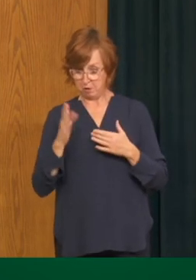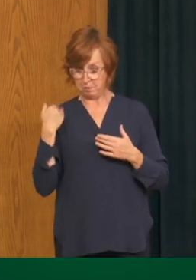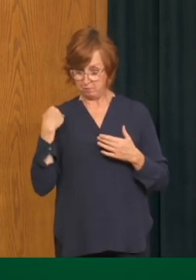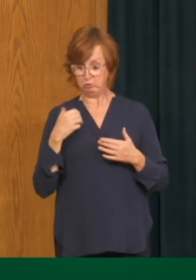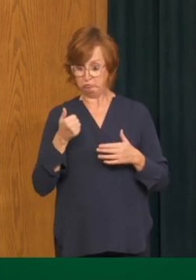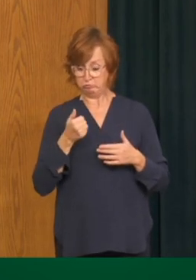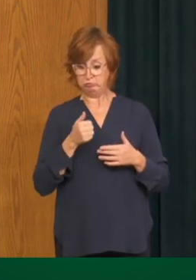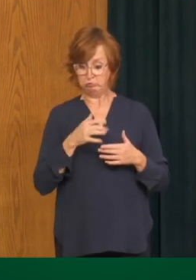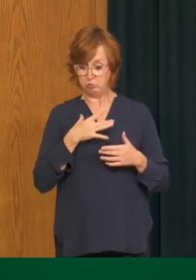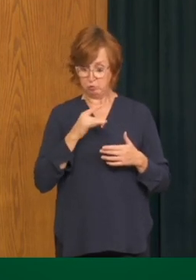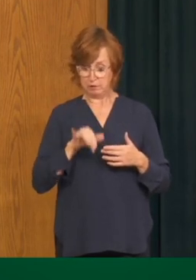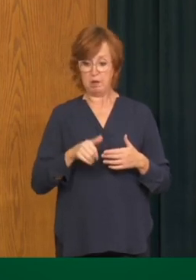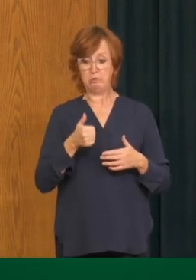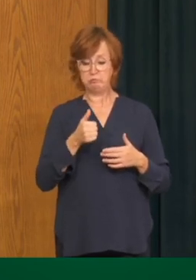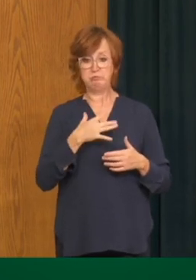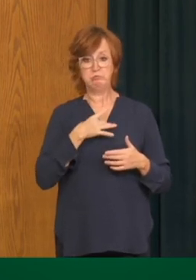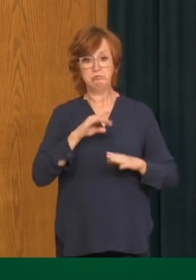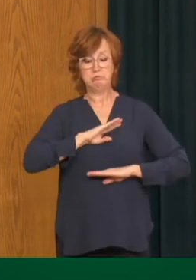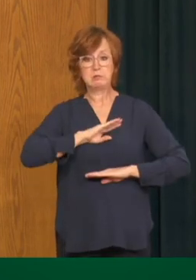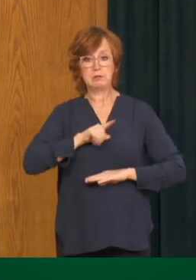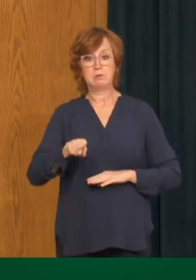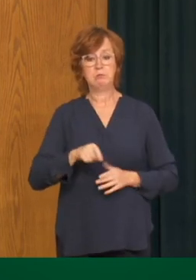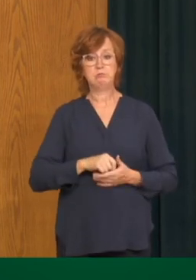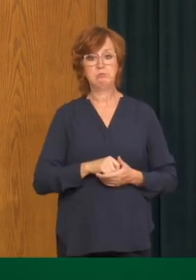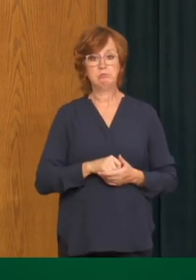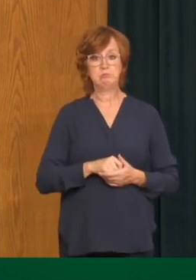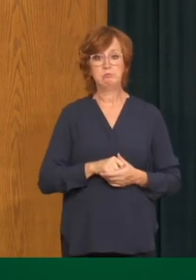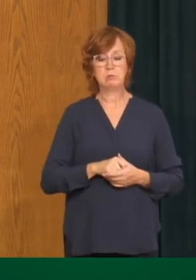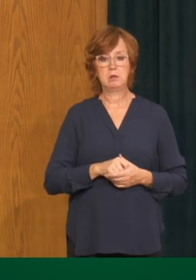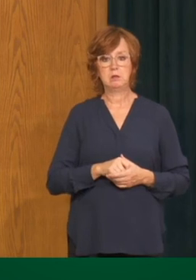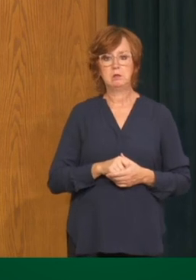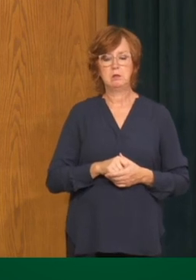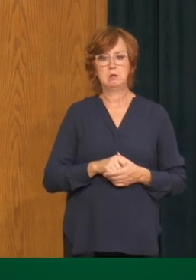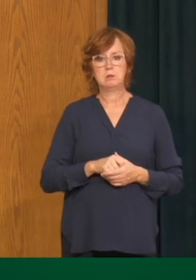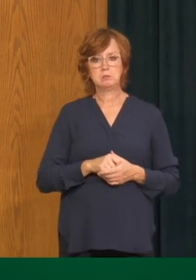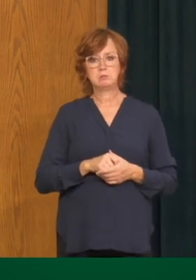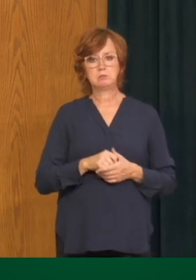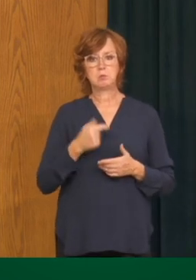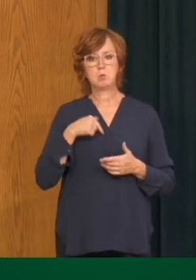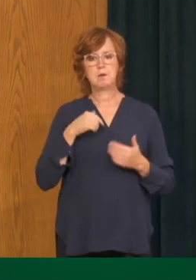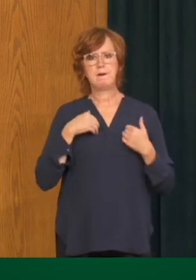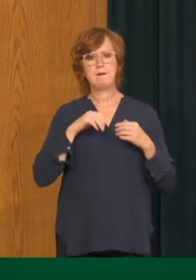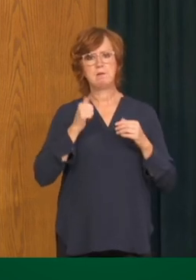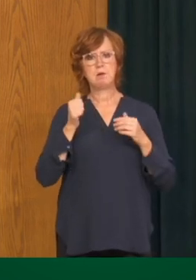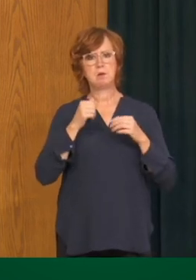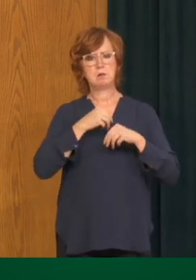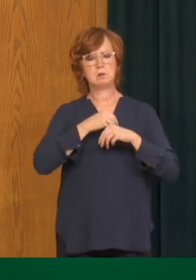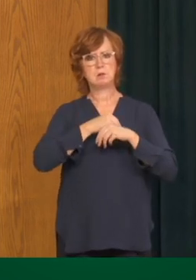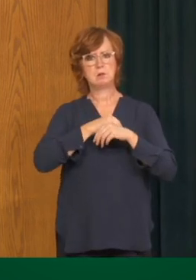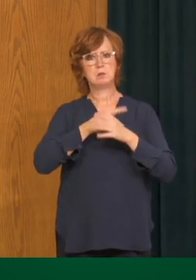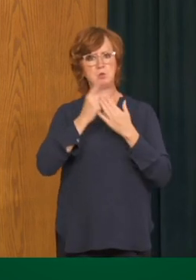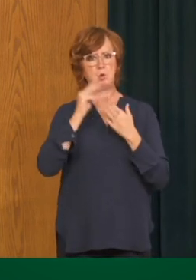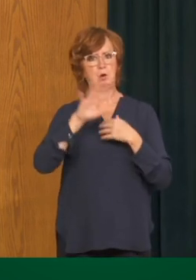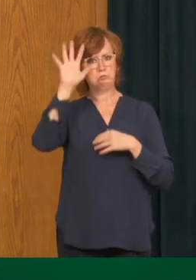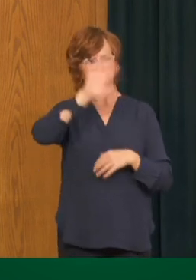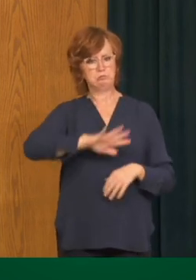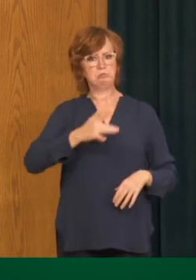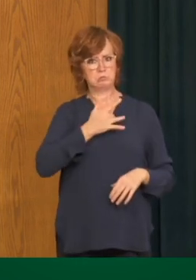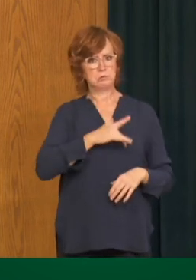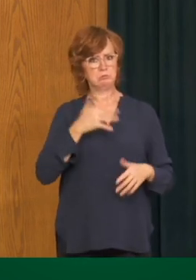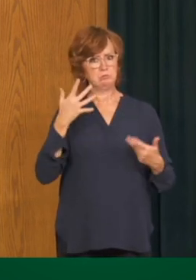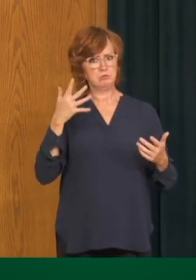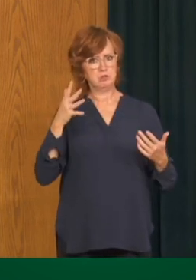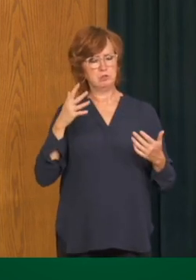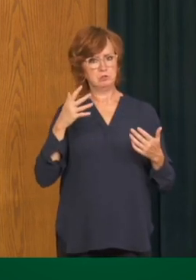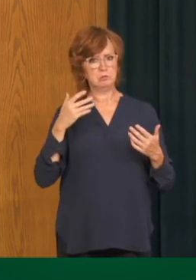as has other distance-based learning programs that have been made available in all of our divisions across this